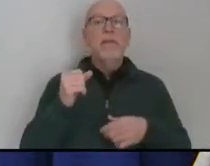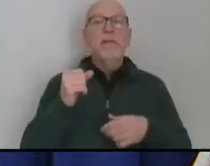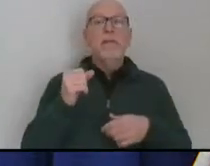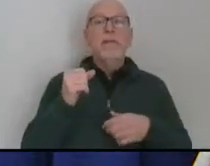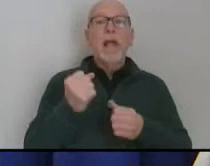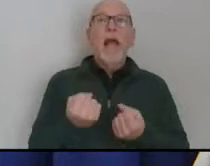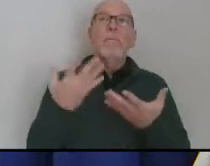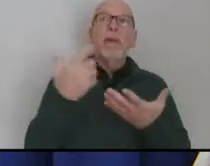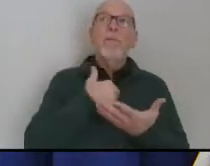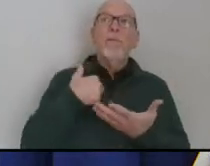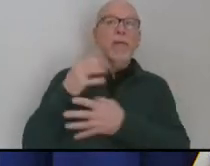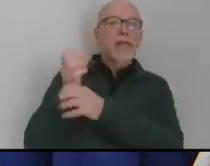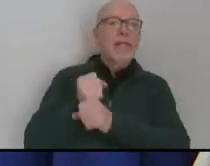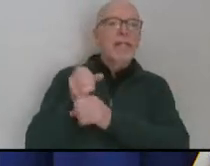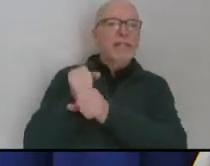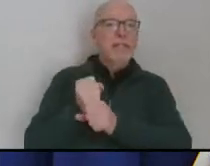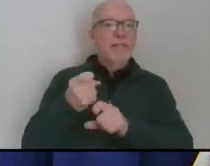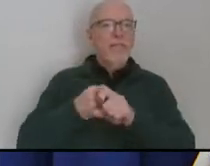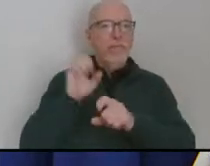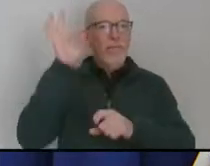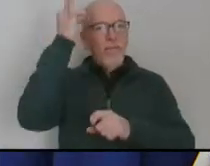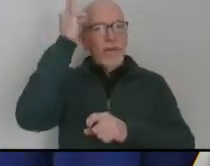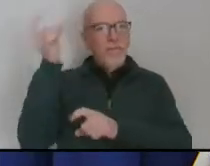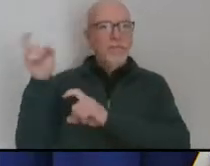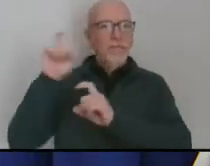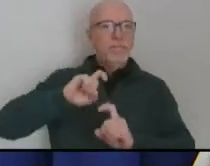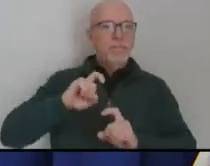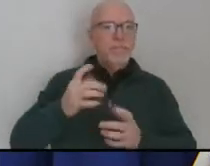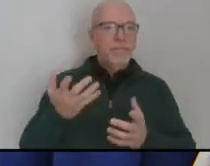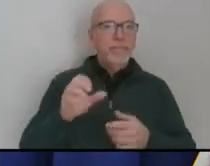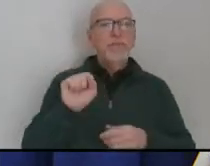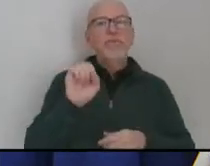allotment or the allocation that we have from the federal government. So